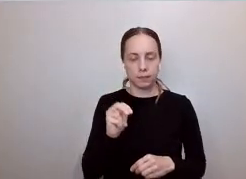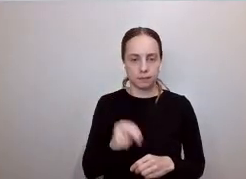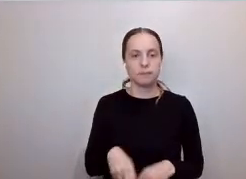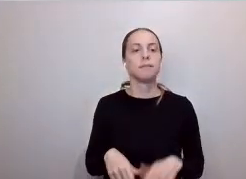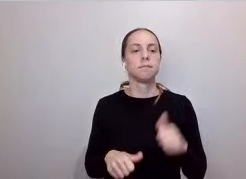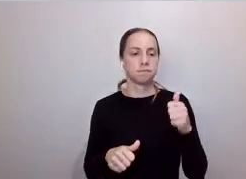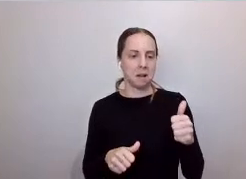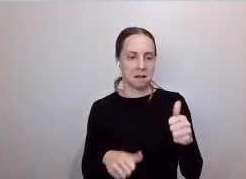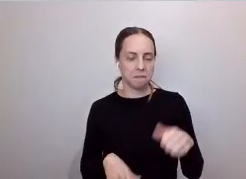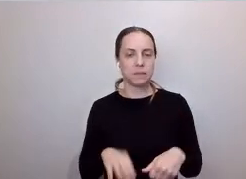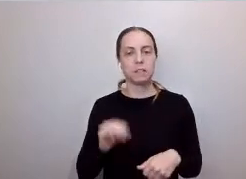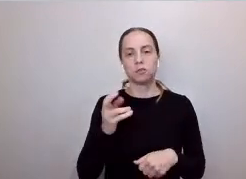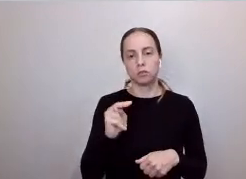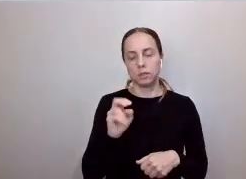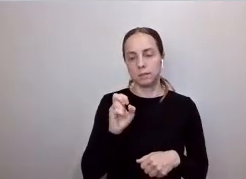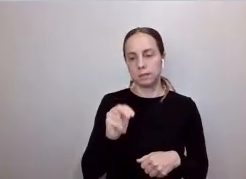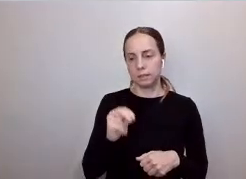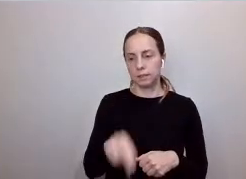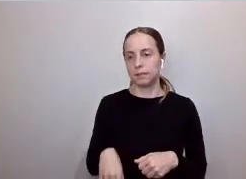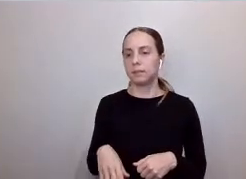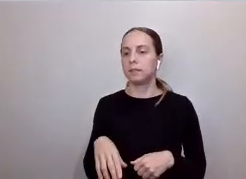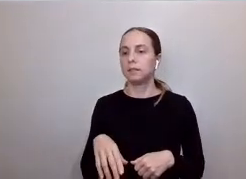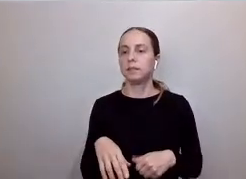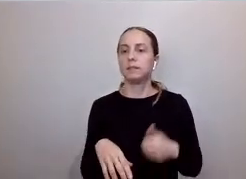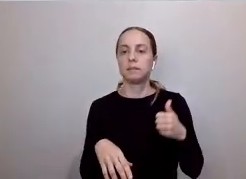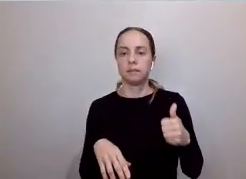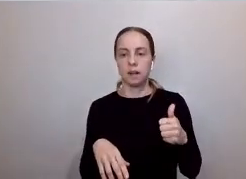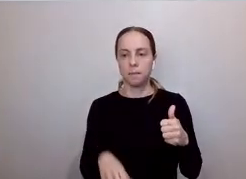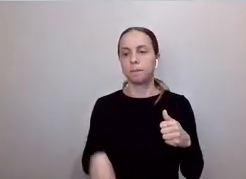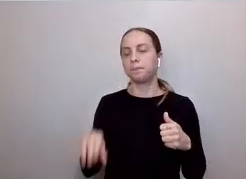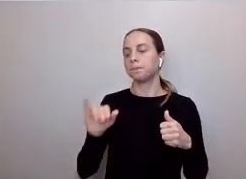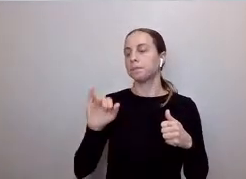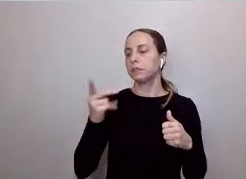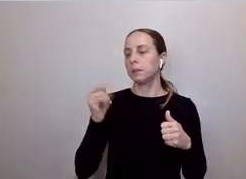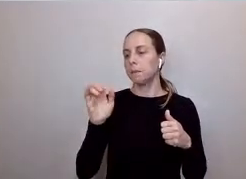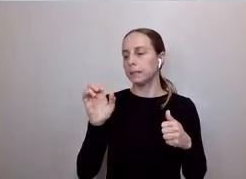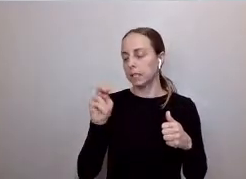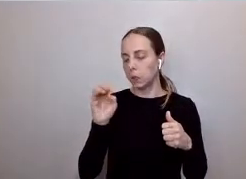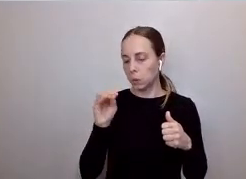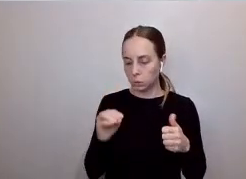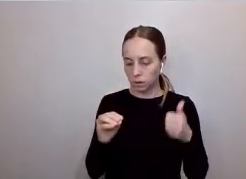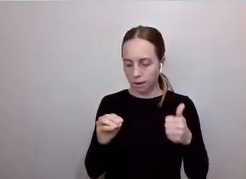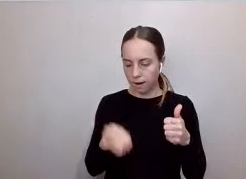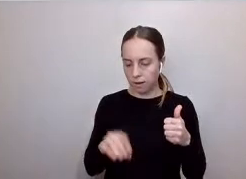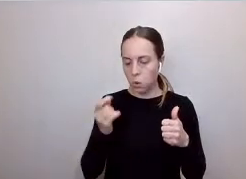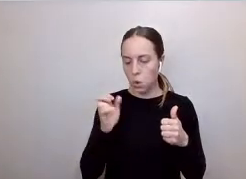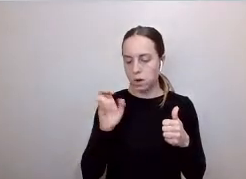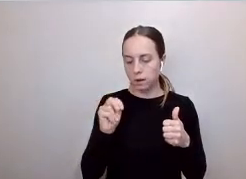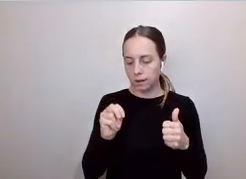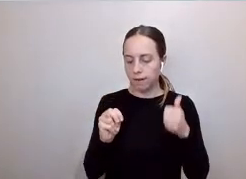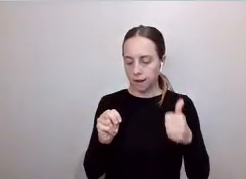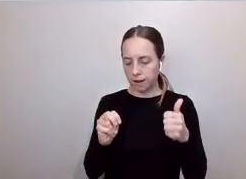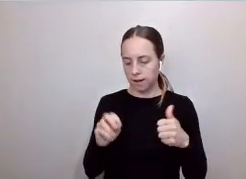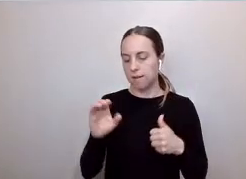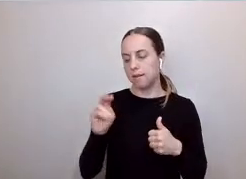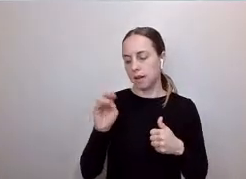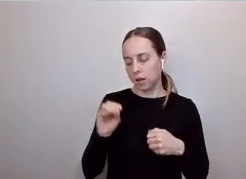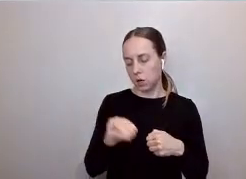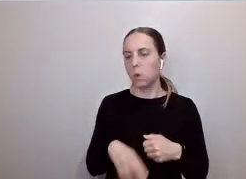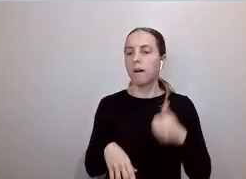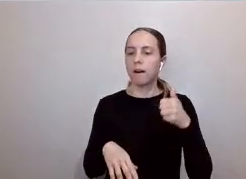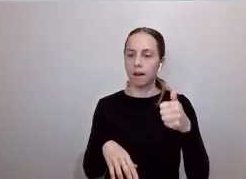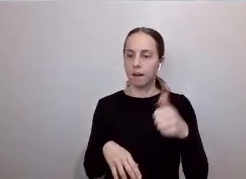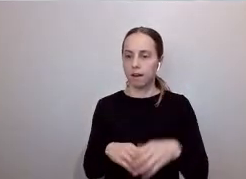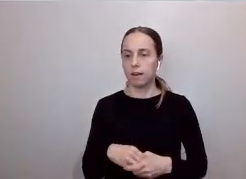Councilmember Palmisano. Aye. Councilmember Gordon. Aye. Councilmember Cano. Aye. Councilmember